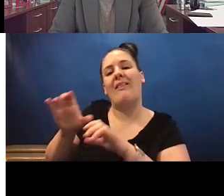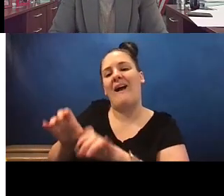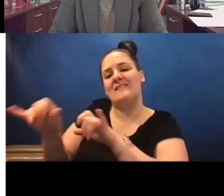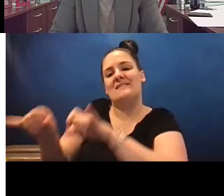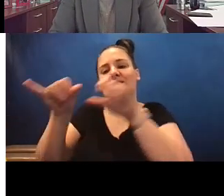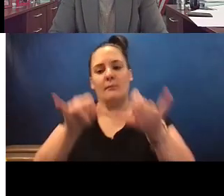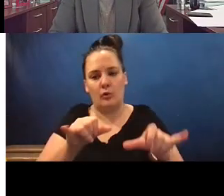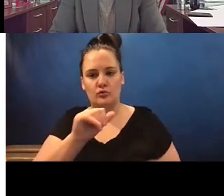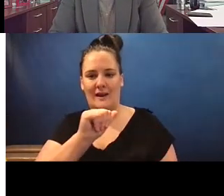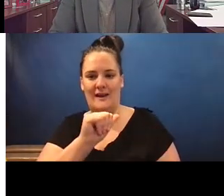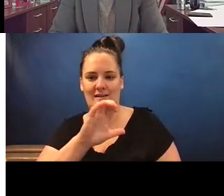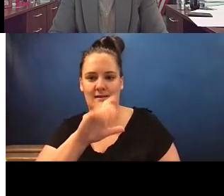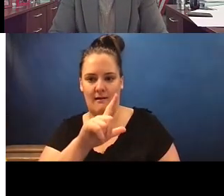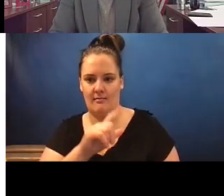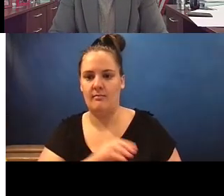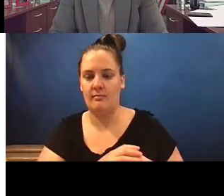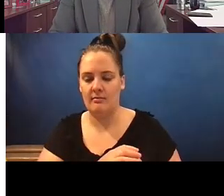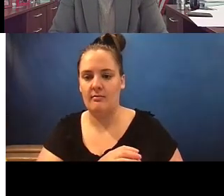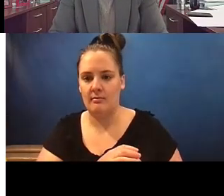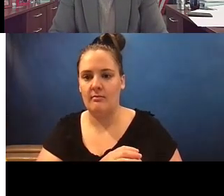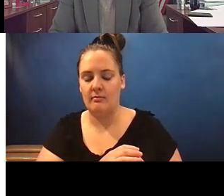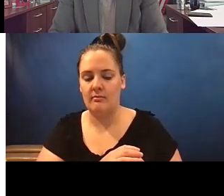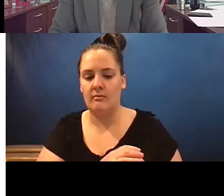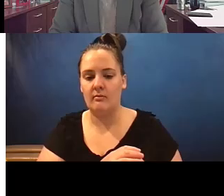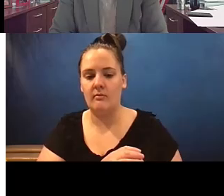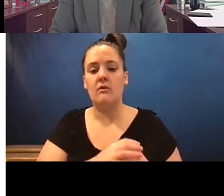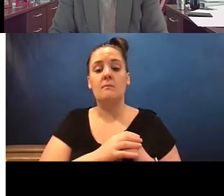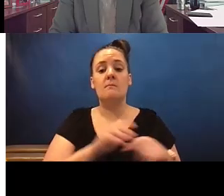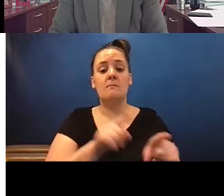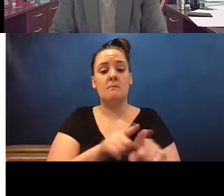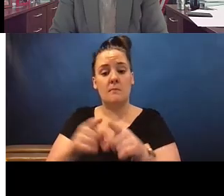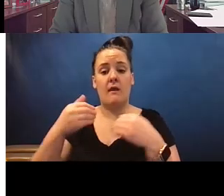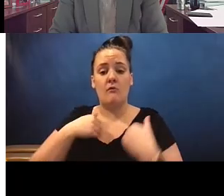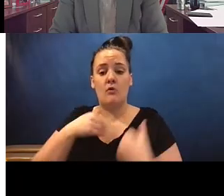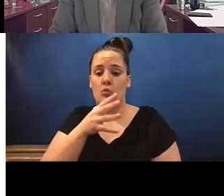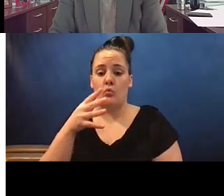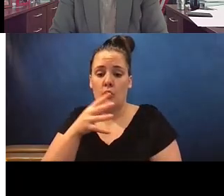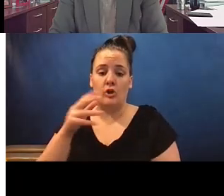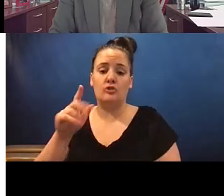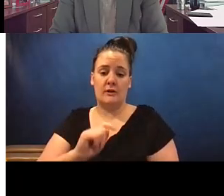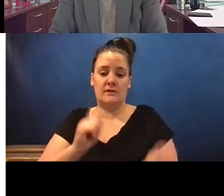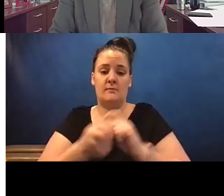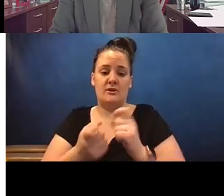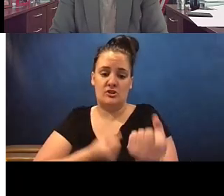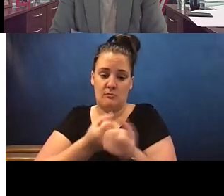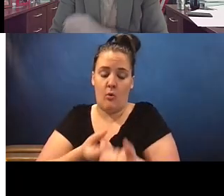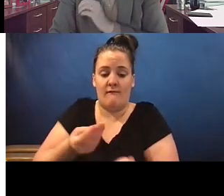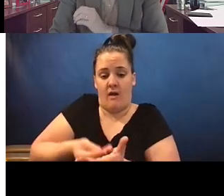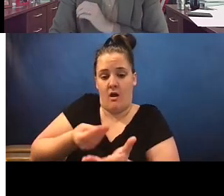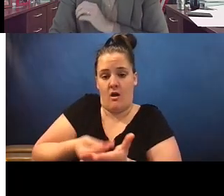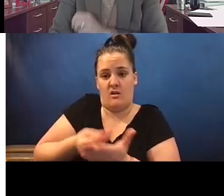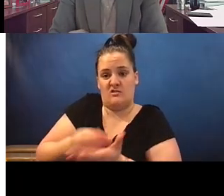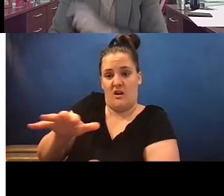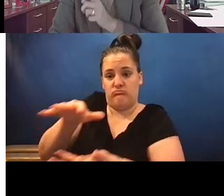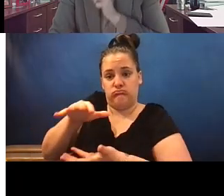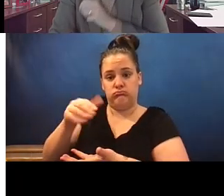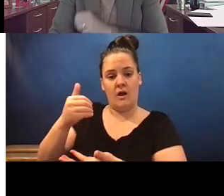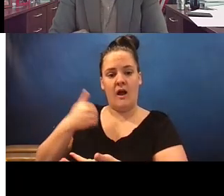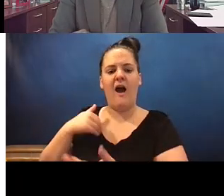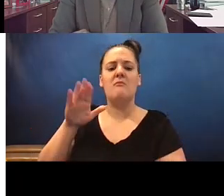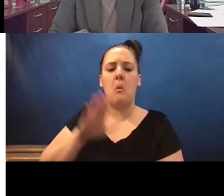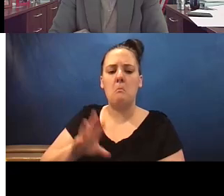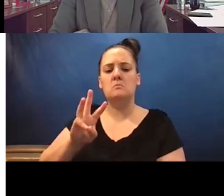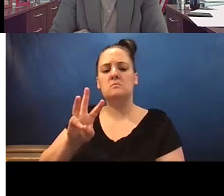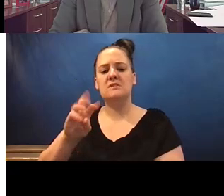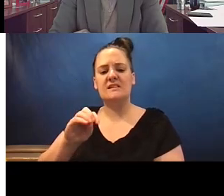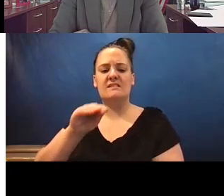We have the Rural Transformation Support Fund, 60 million over 5 years, about 12 million a year for certain hospitals. We've already